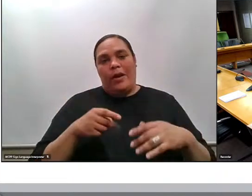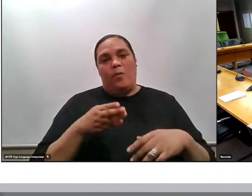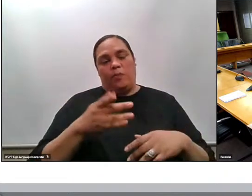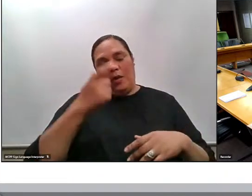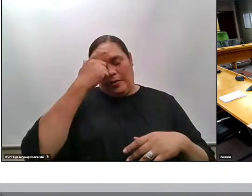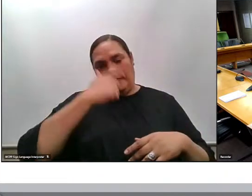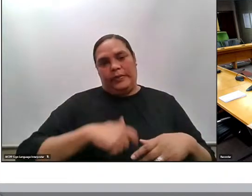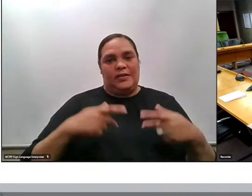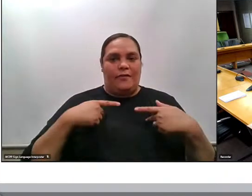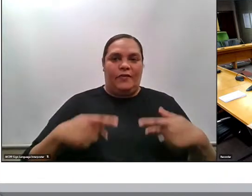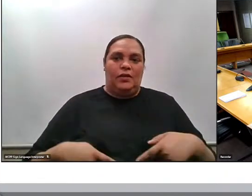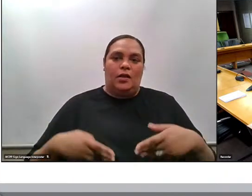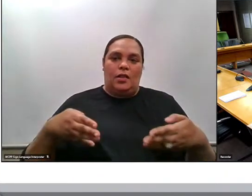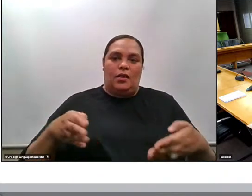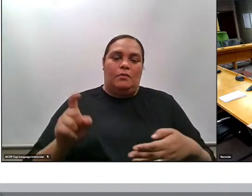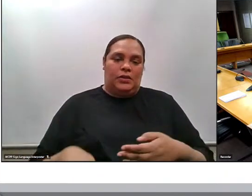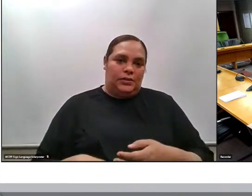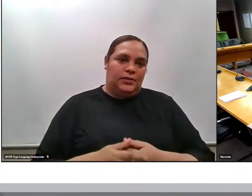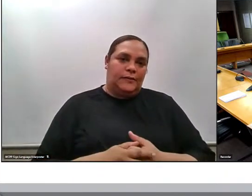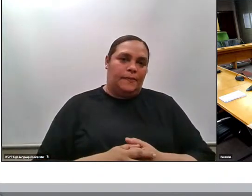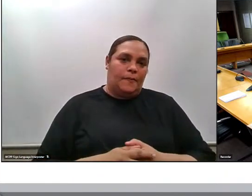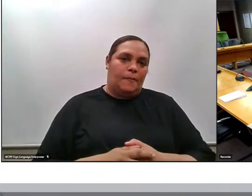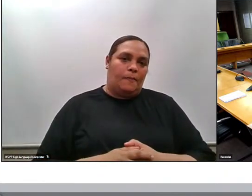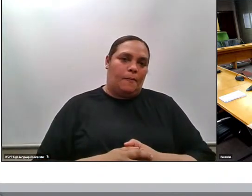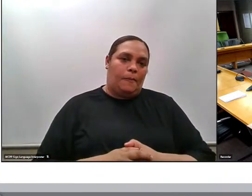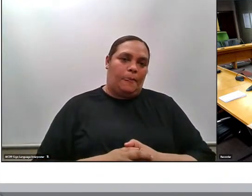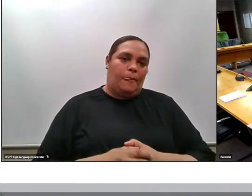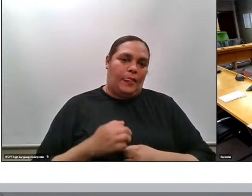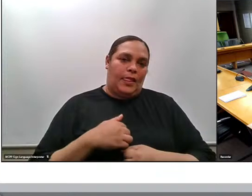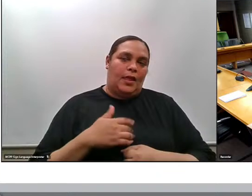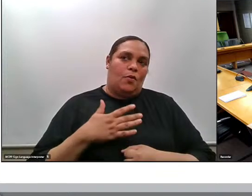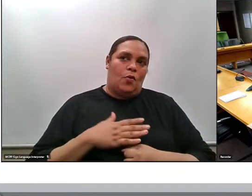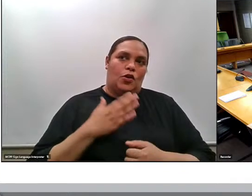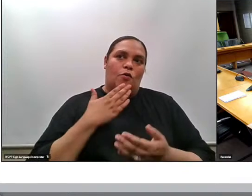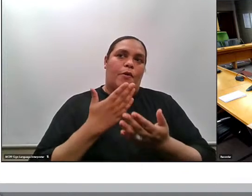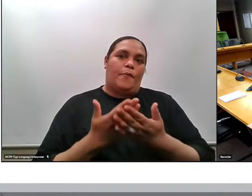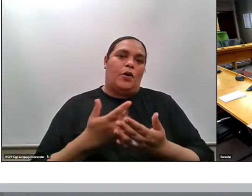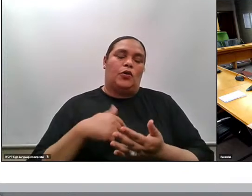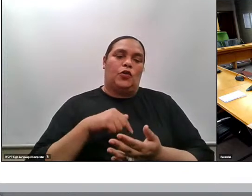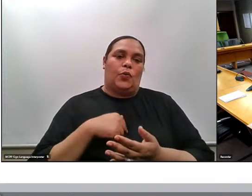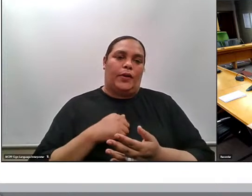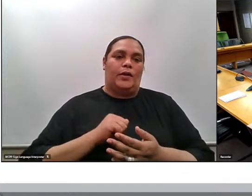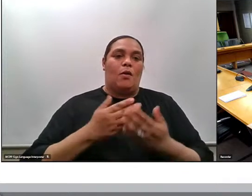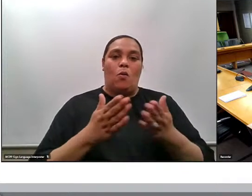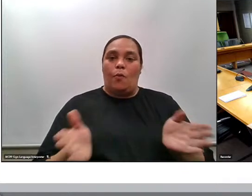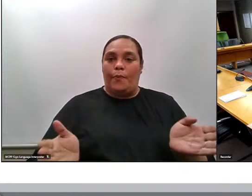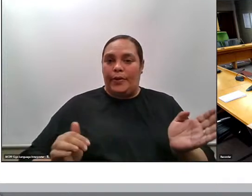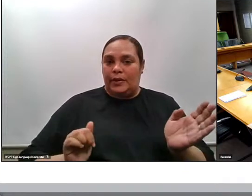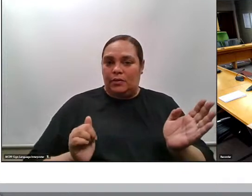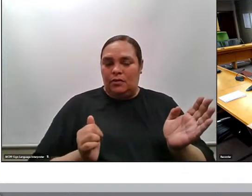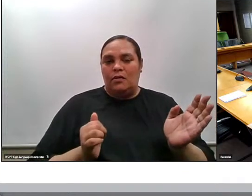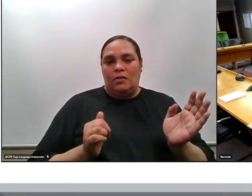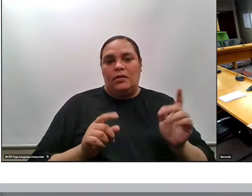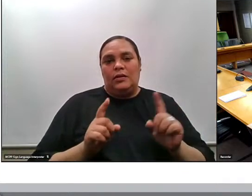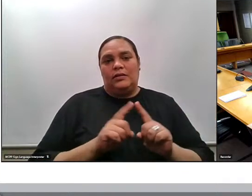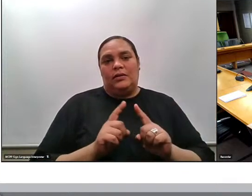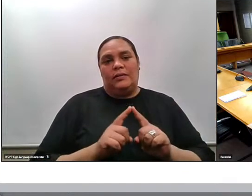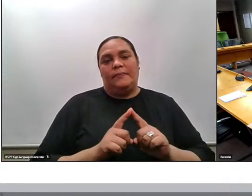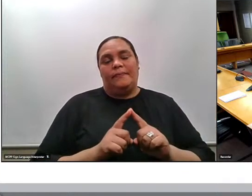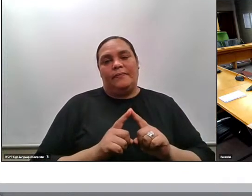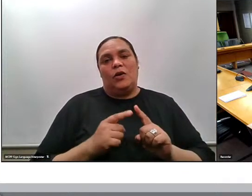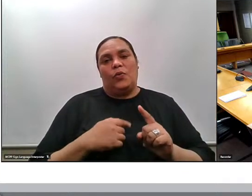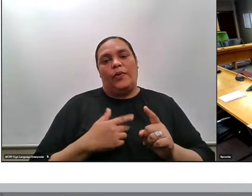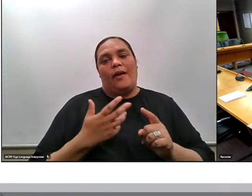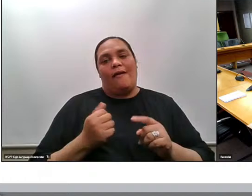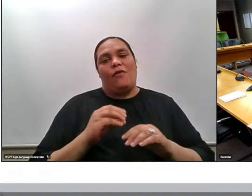to be physically present. I would like to propose that we keep it open, that we can